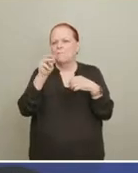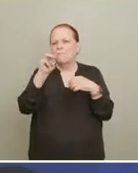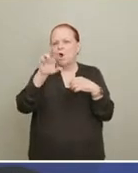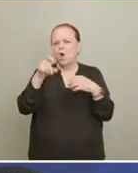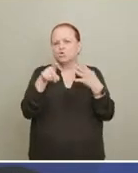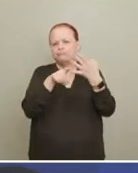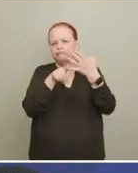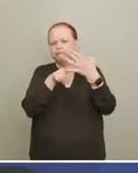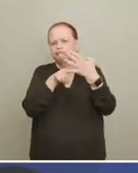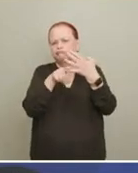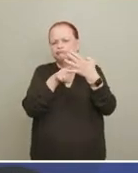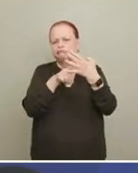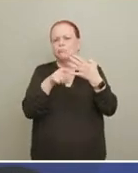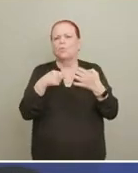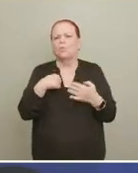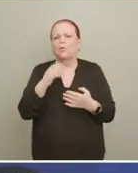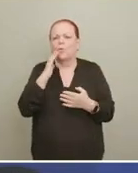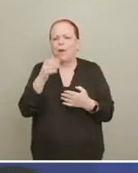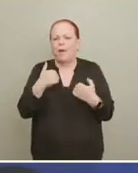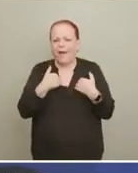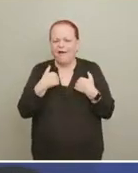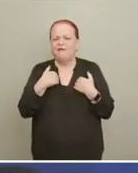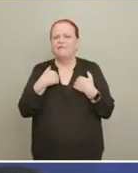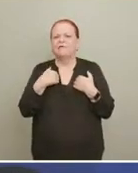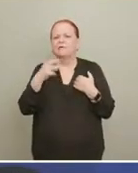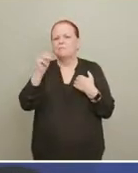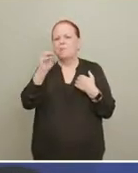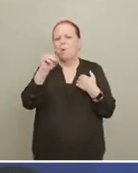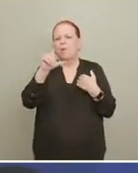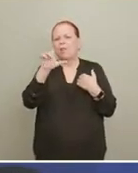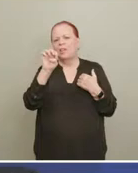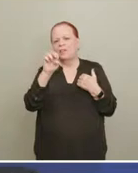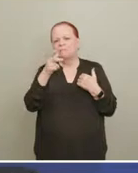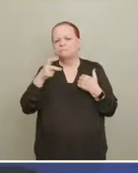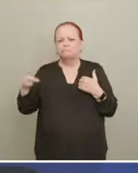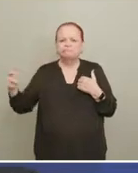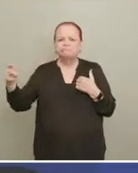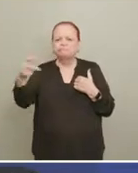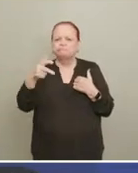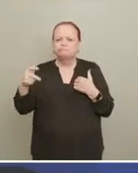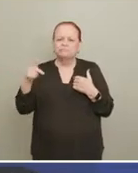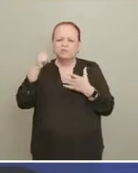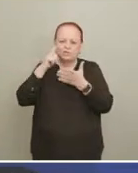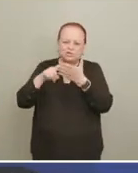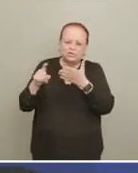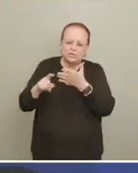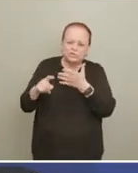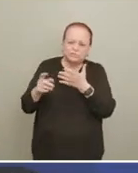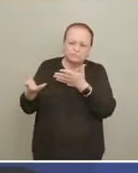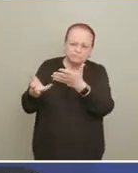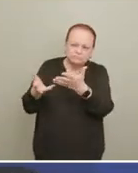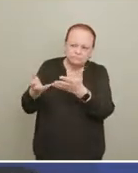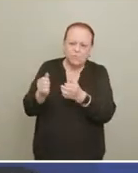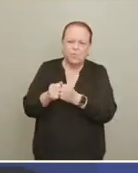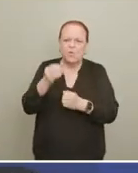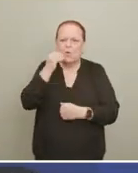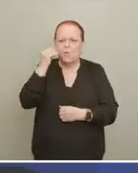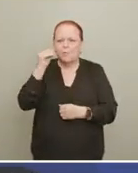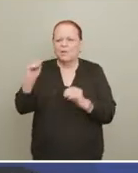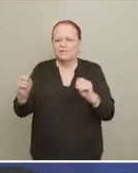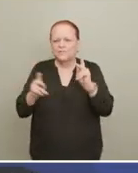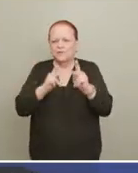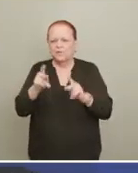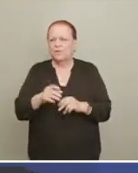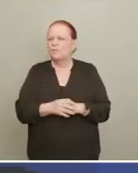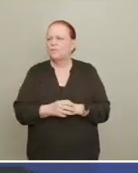there. It's overdue, I'll simply say that. So we're going to keep pushing on it until we get that done. And that the care there includes